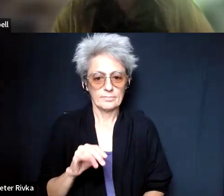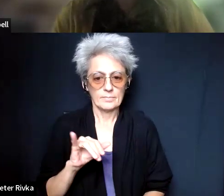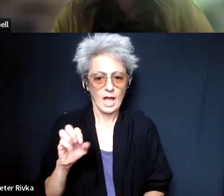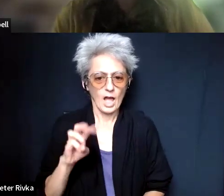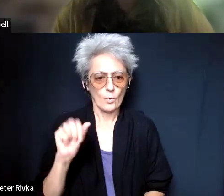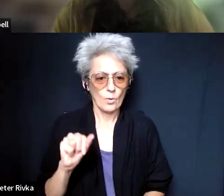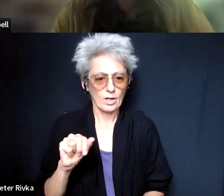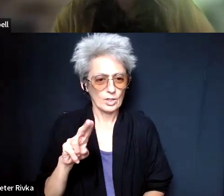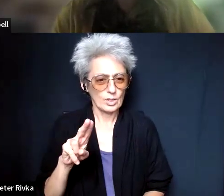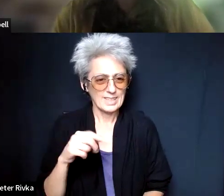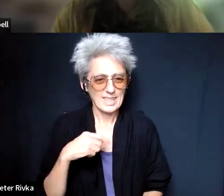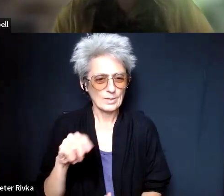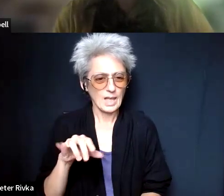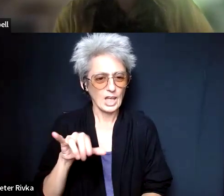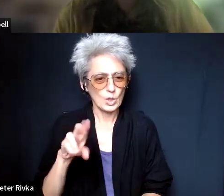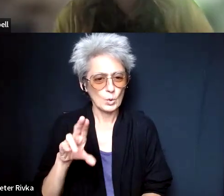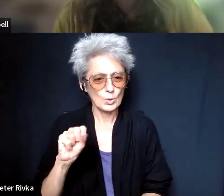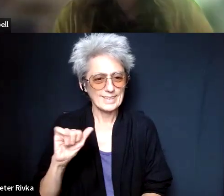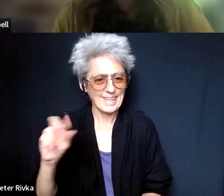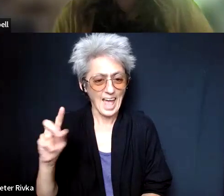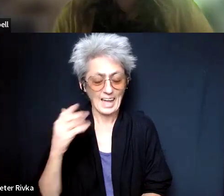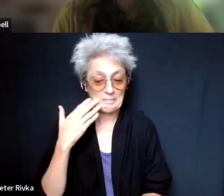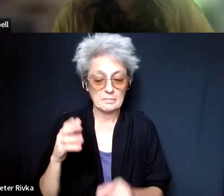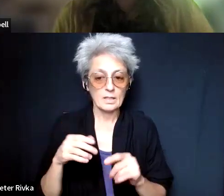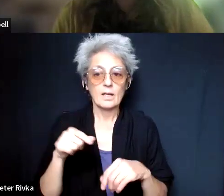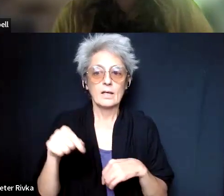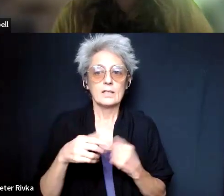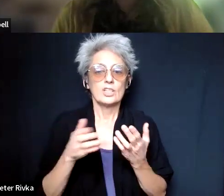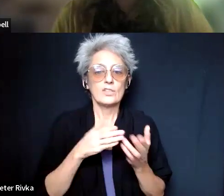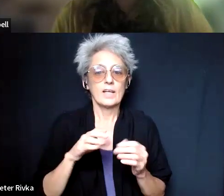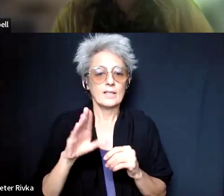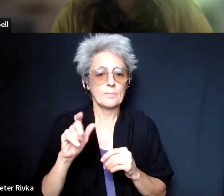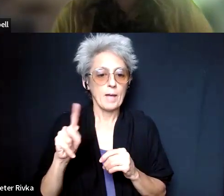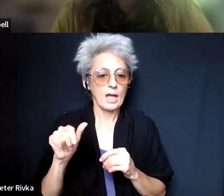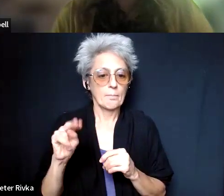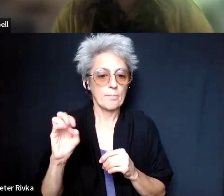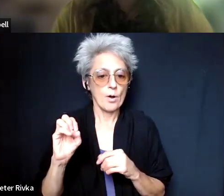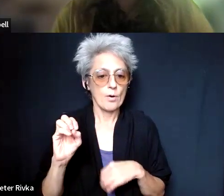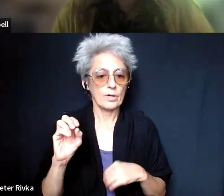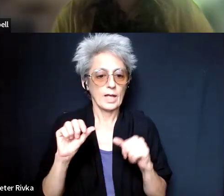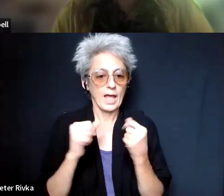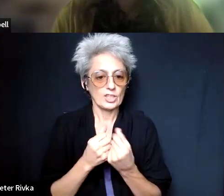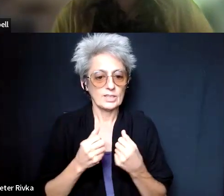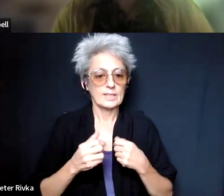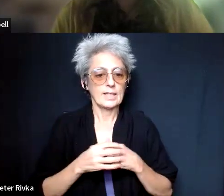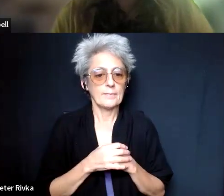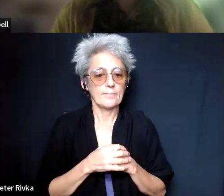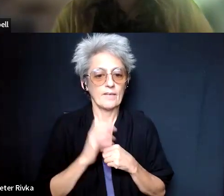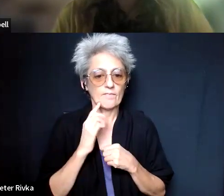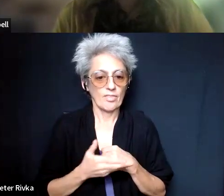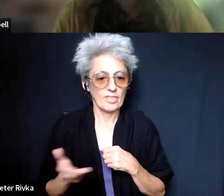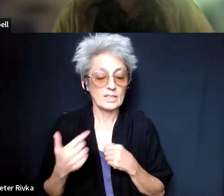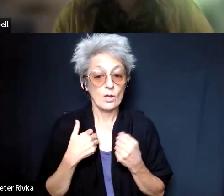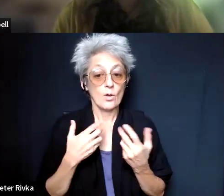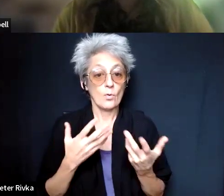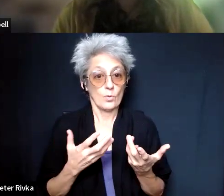2 years in the Iowa Blueprint for Change, serving as kind of a backbone agency. And one of the things that we wanted